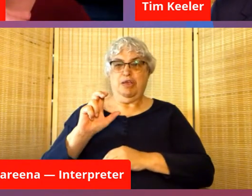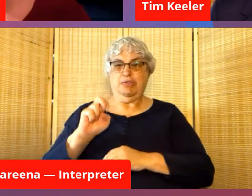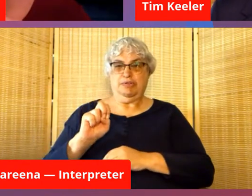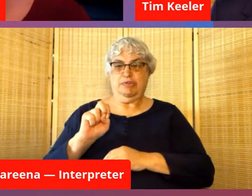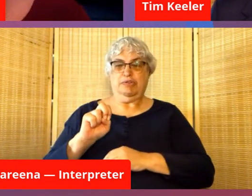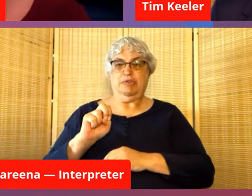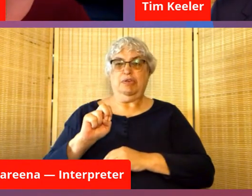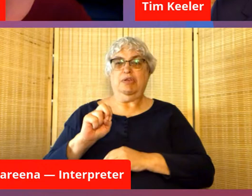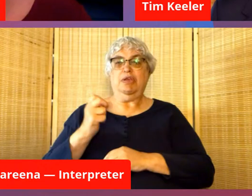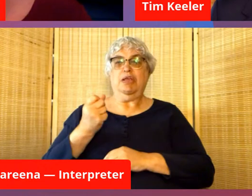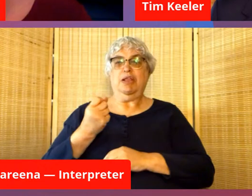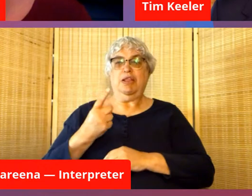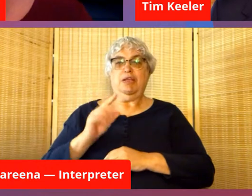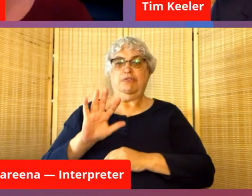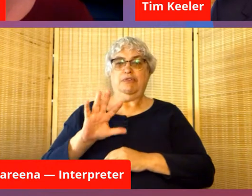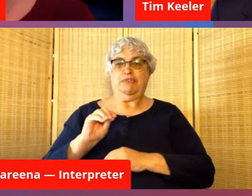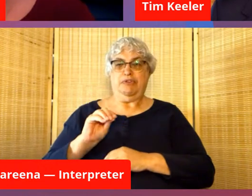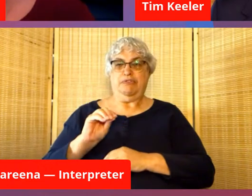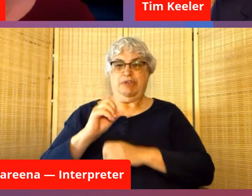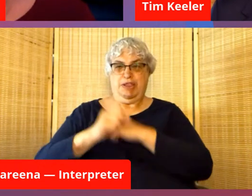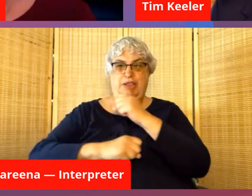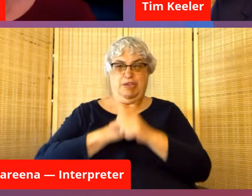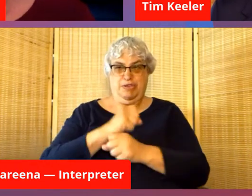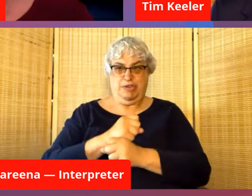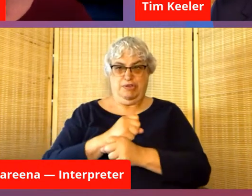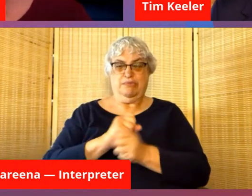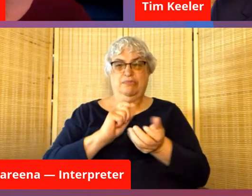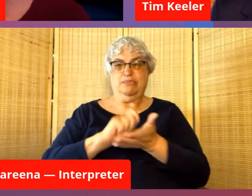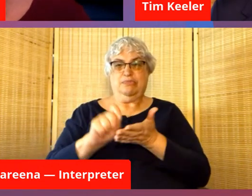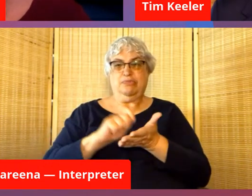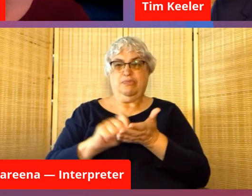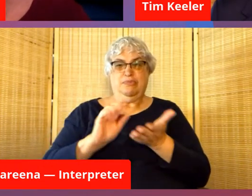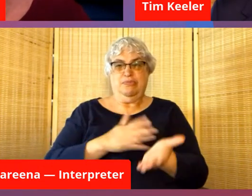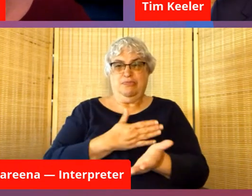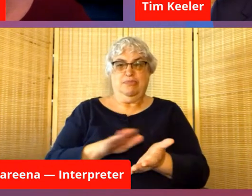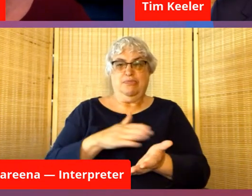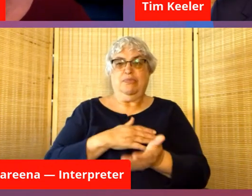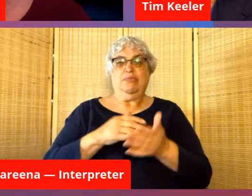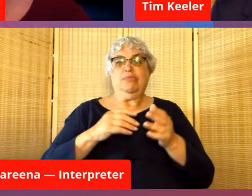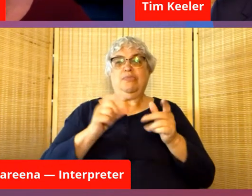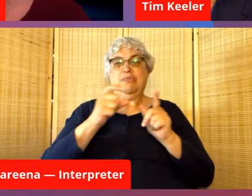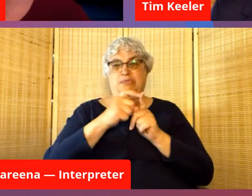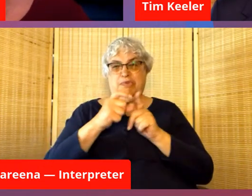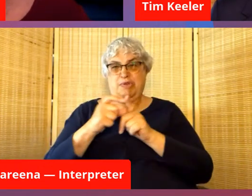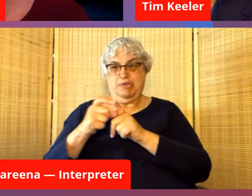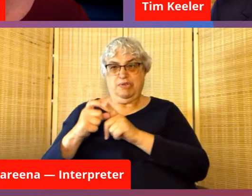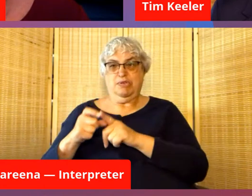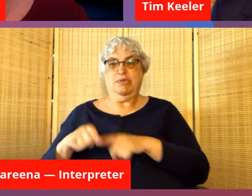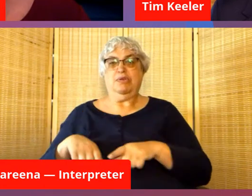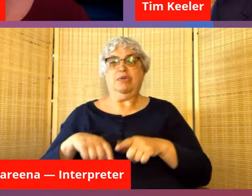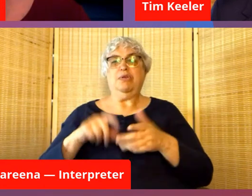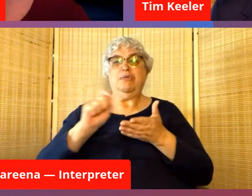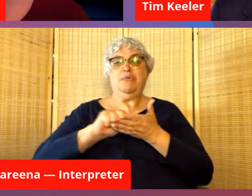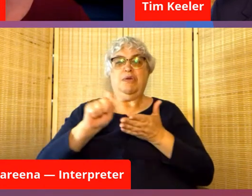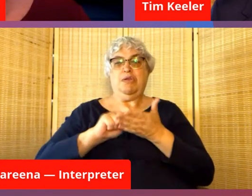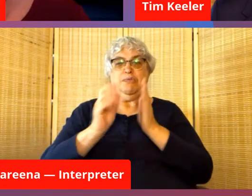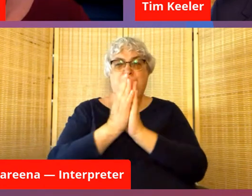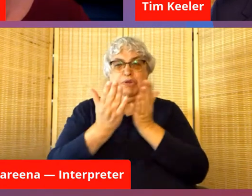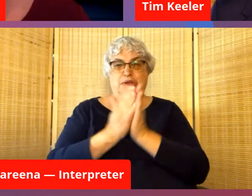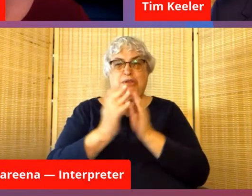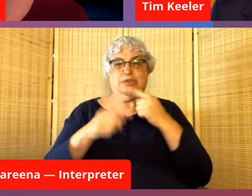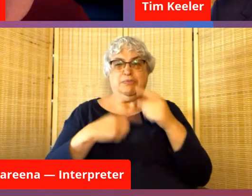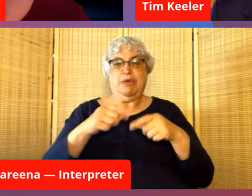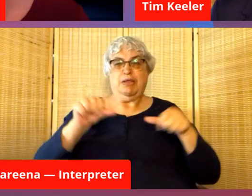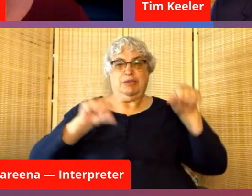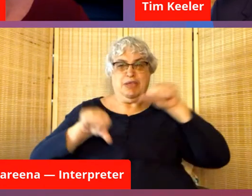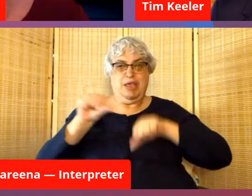year 1150, and she was she wrote music, she wrote lyrics, she wrote literature and books about science.